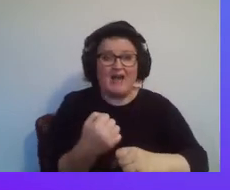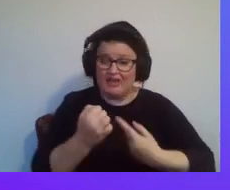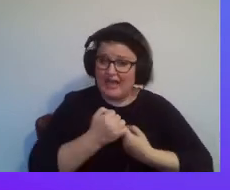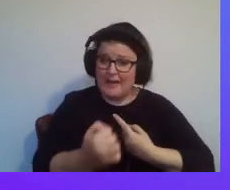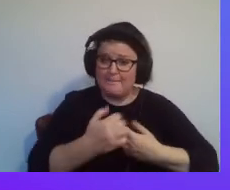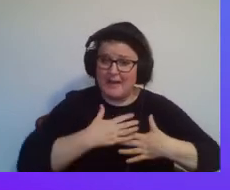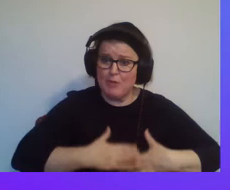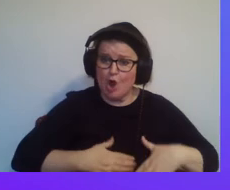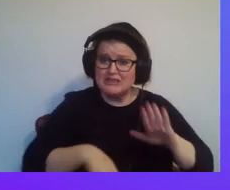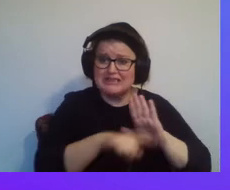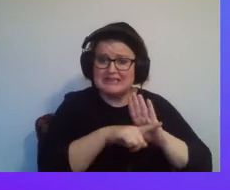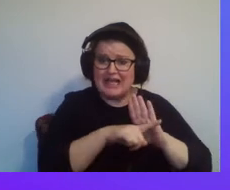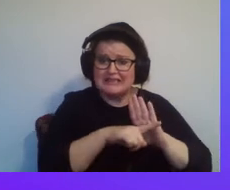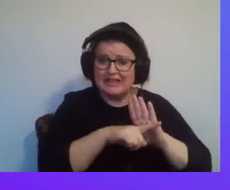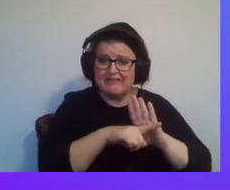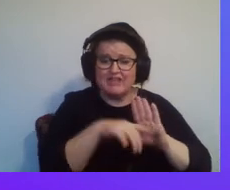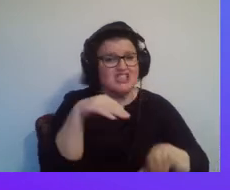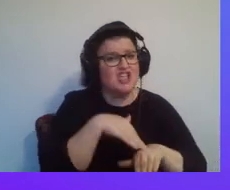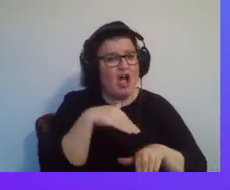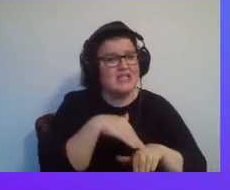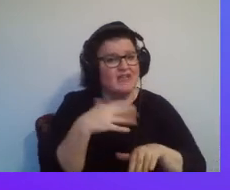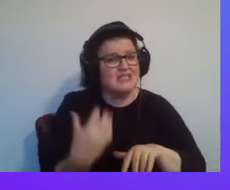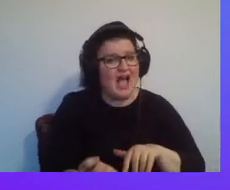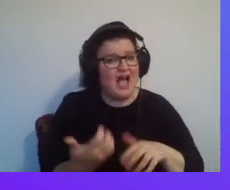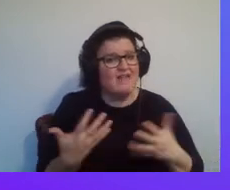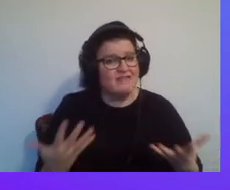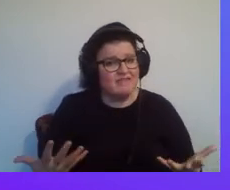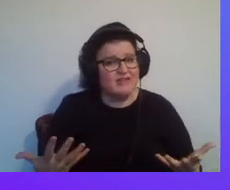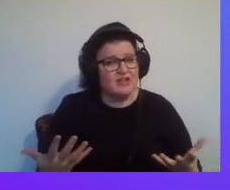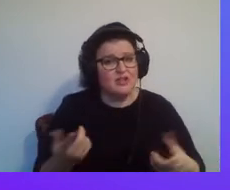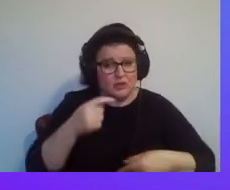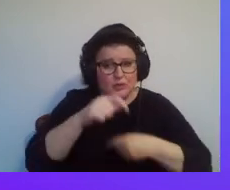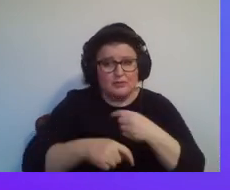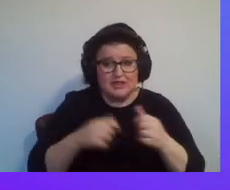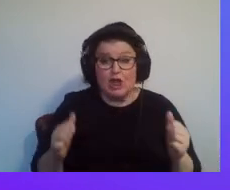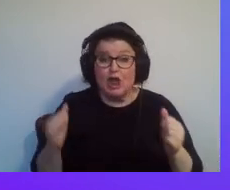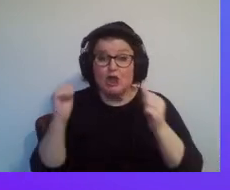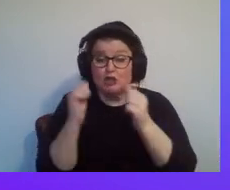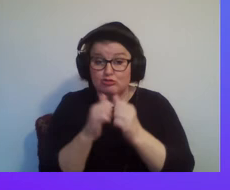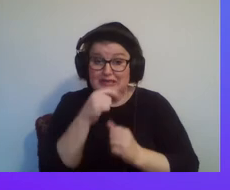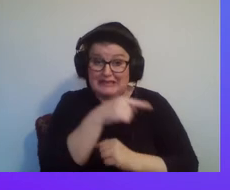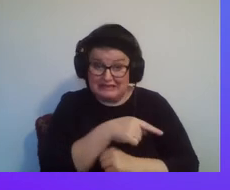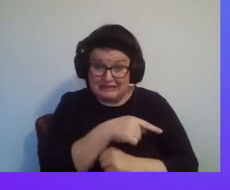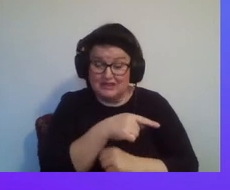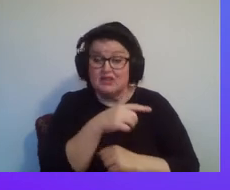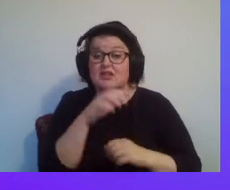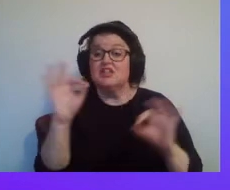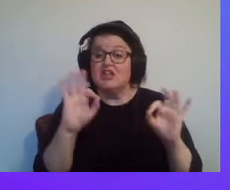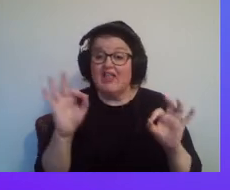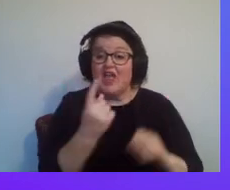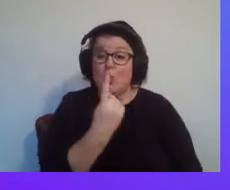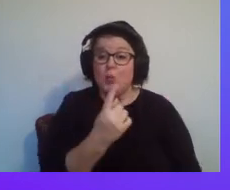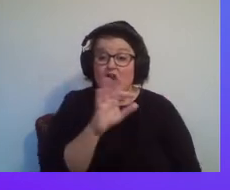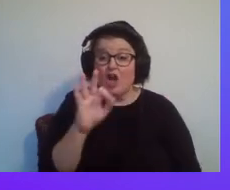So just going back to the point that nothing is 100% safe, but actually vaccines are probably safer than